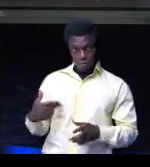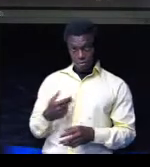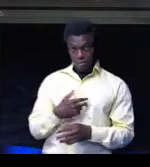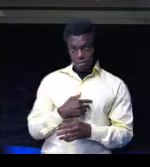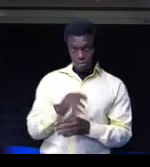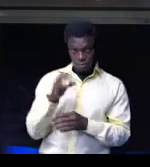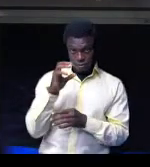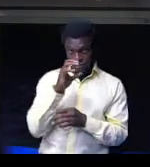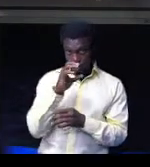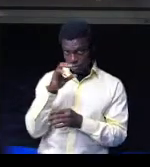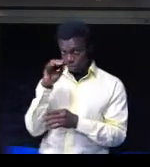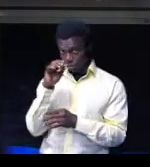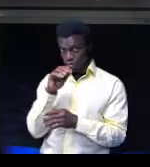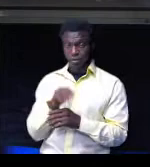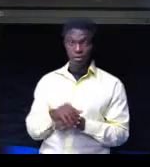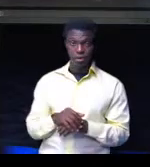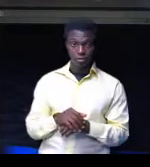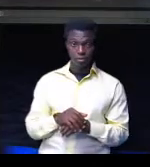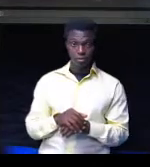Let's check.